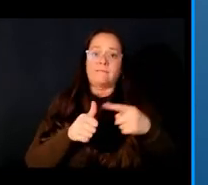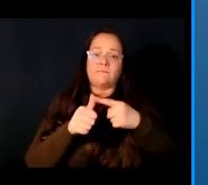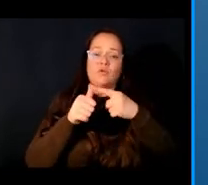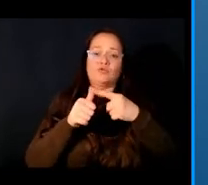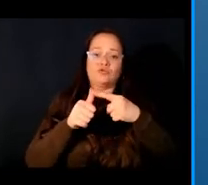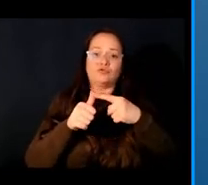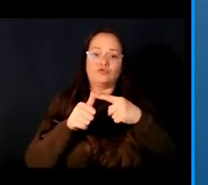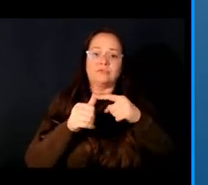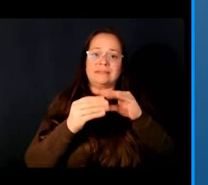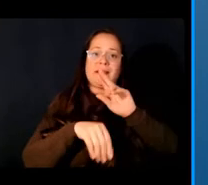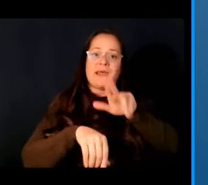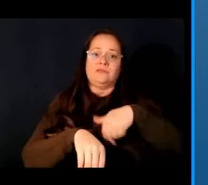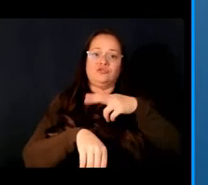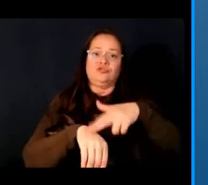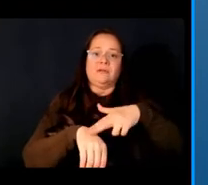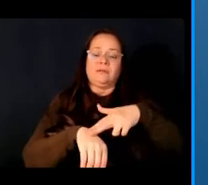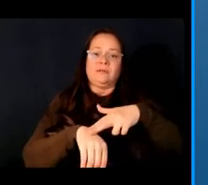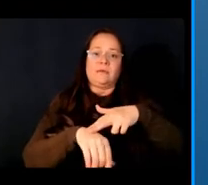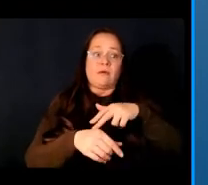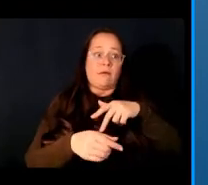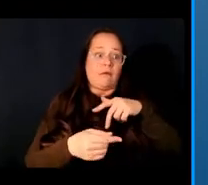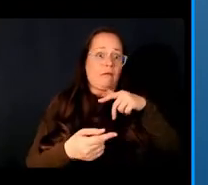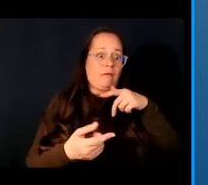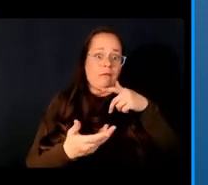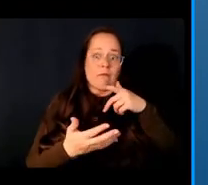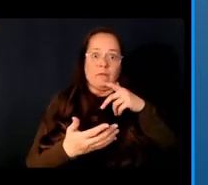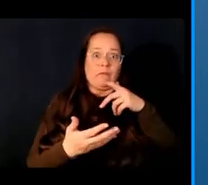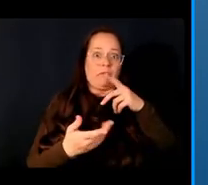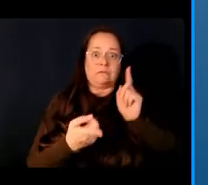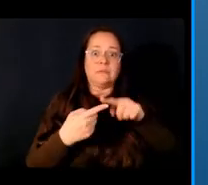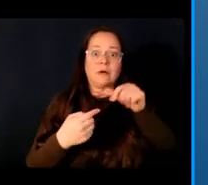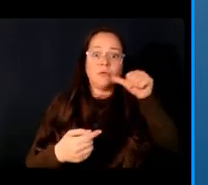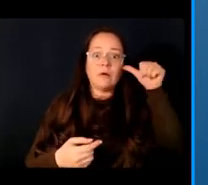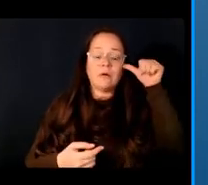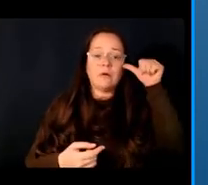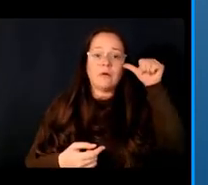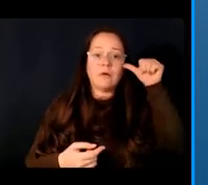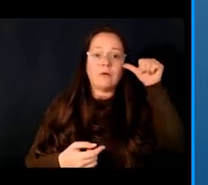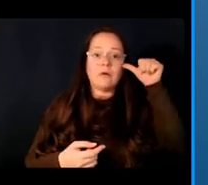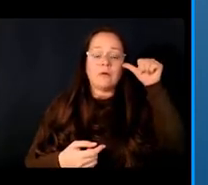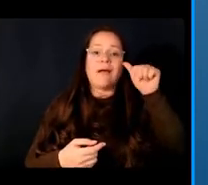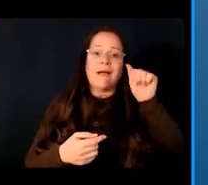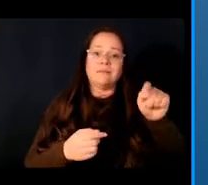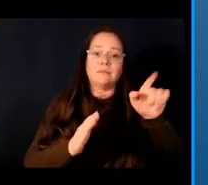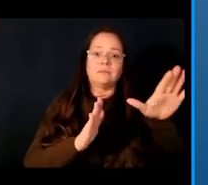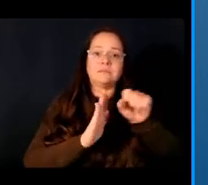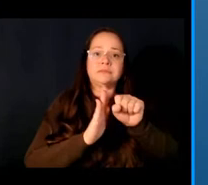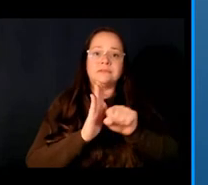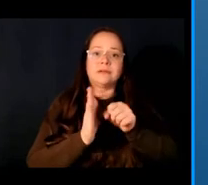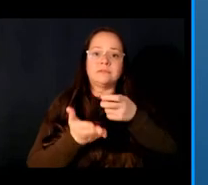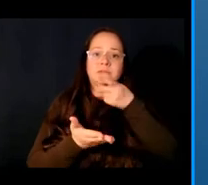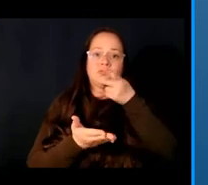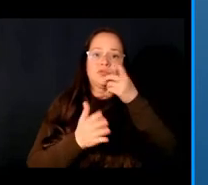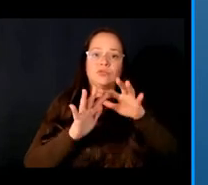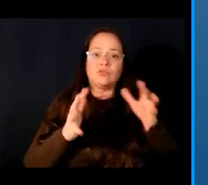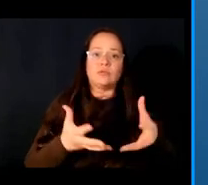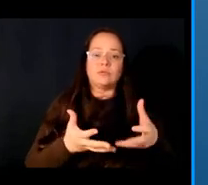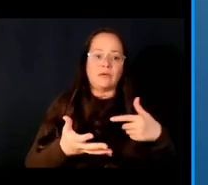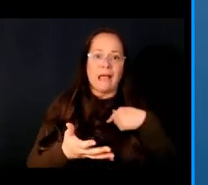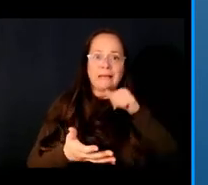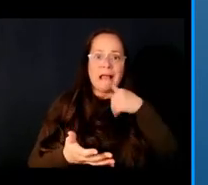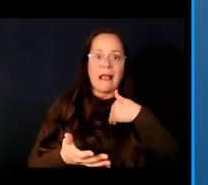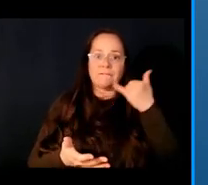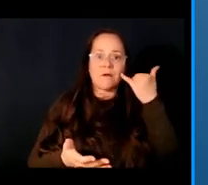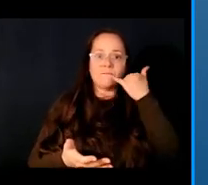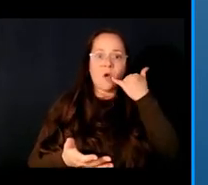in the nation until last evening at the state dinner I didn't have my phone my